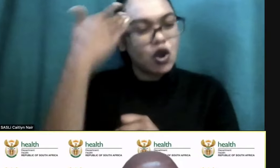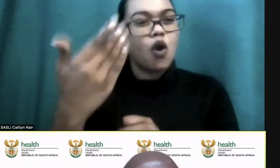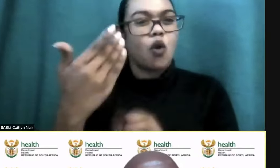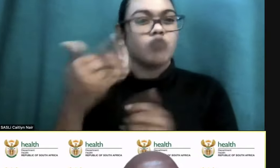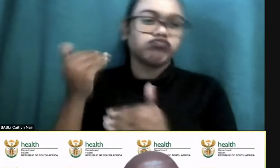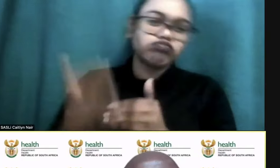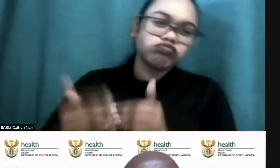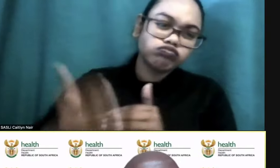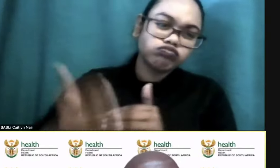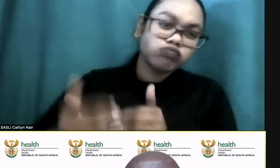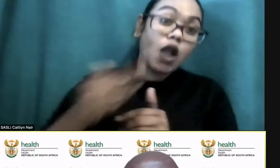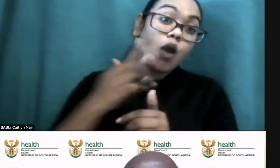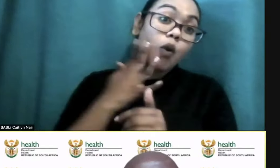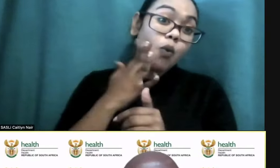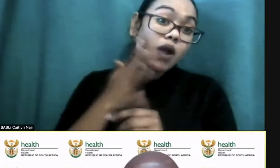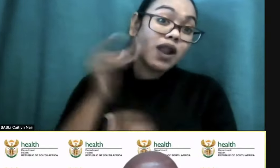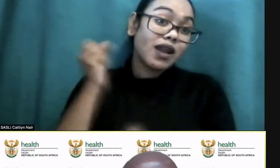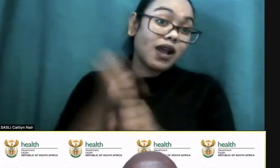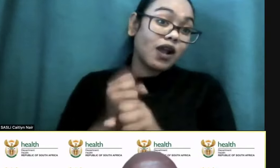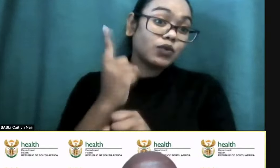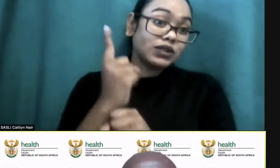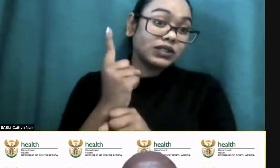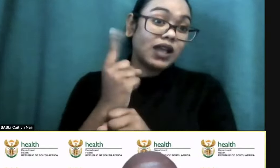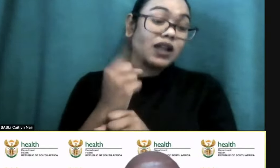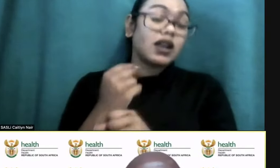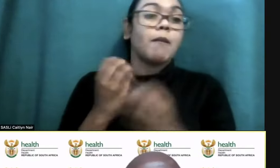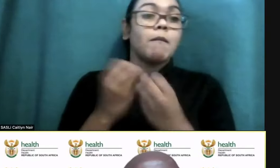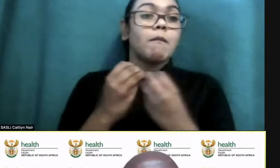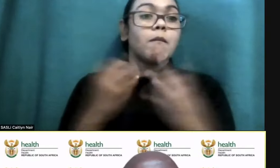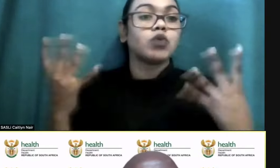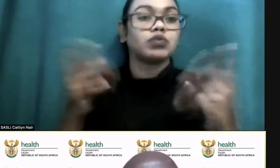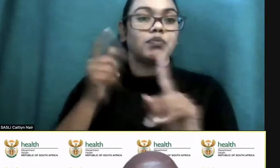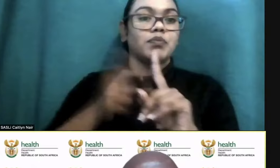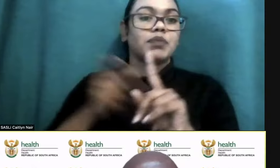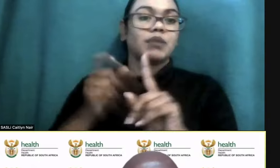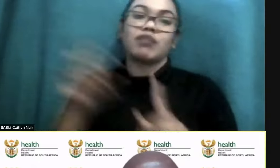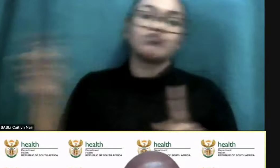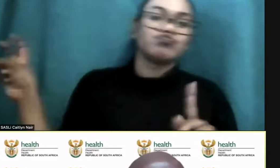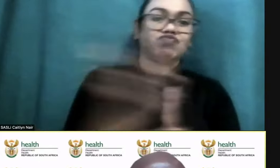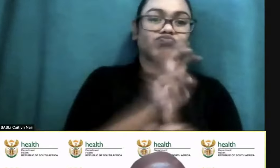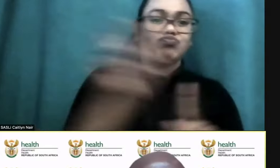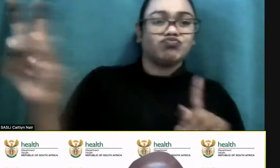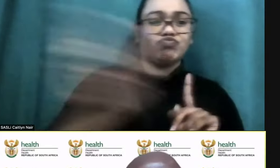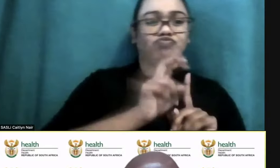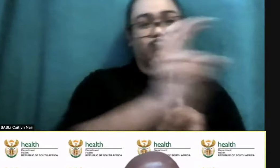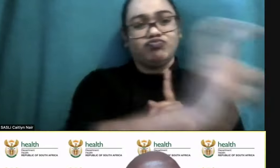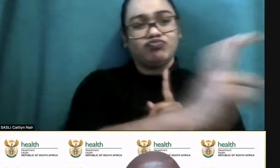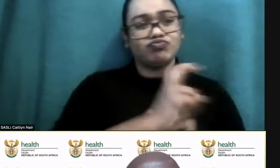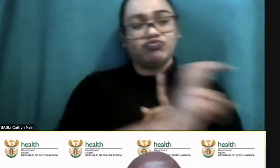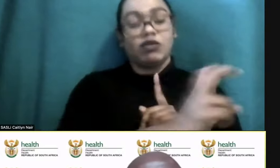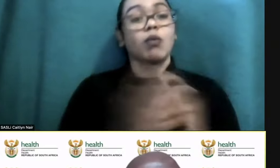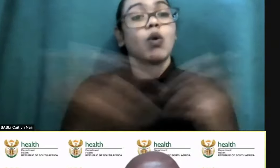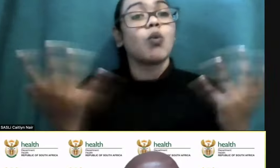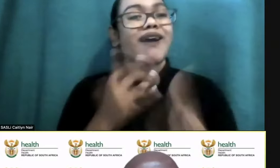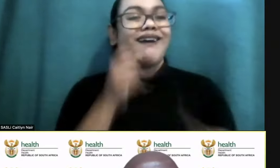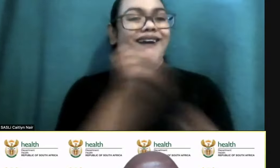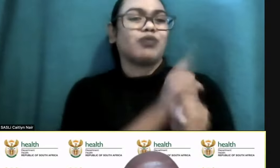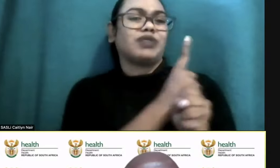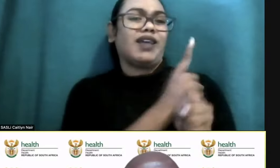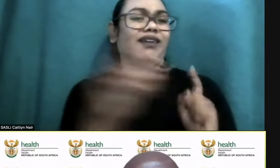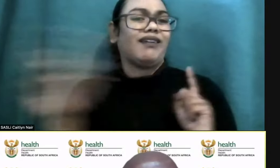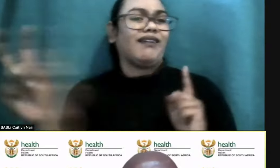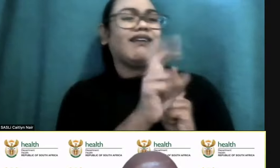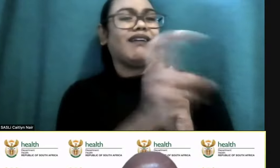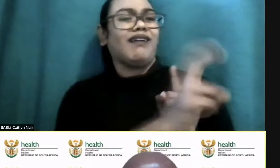the spike happens in Gauteng. Everybody travels in and out of Gauteng from all corners of South Africa. So it's given that in the next few